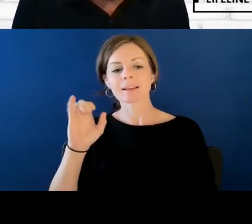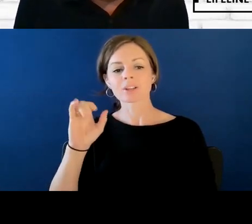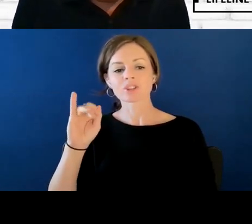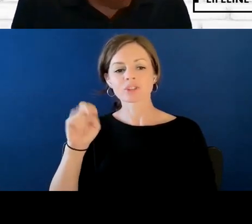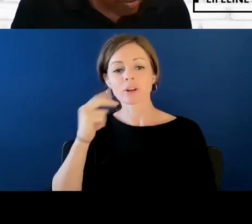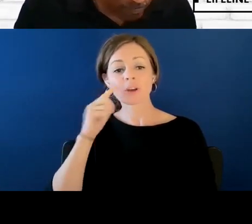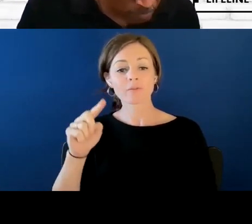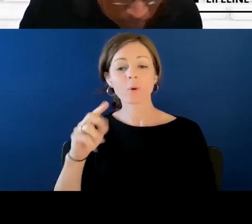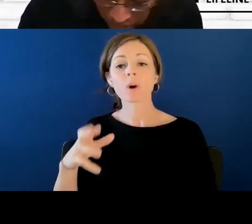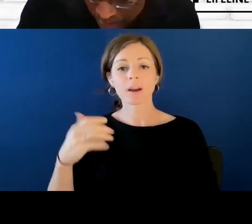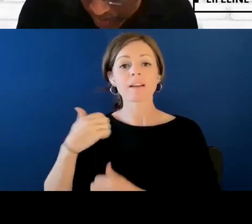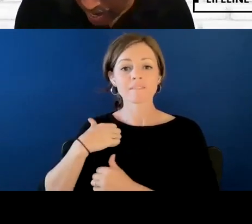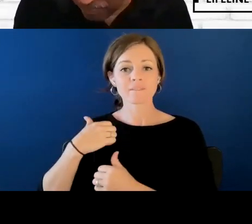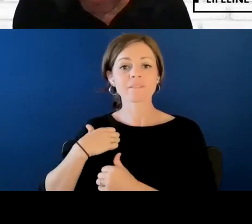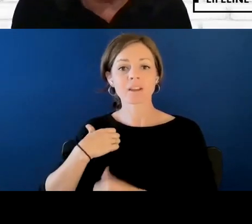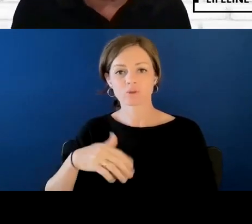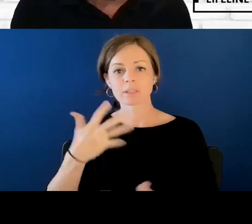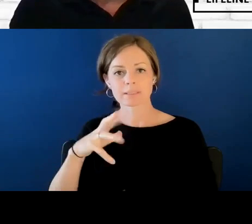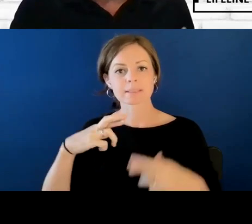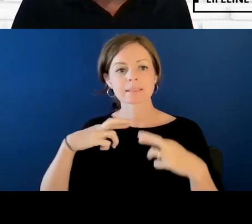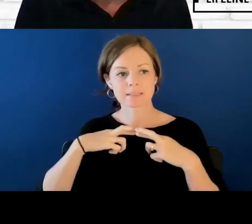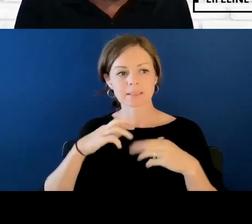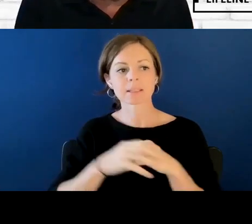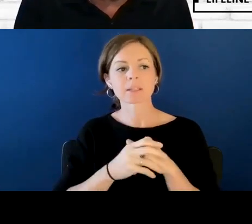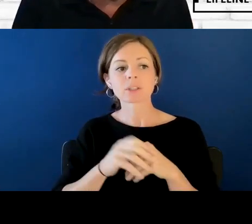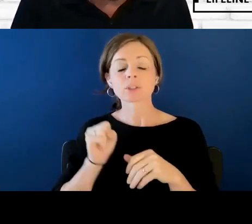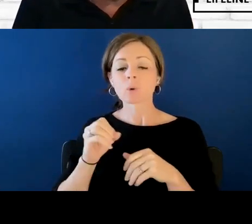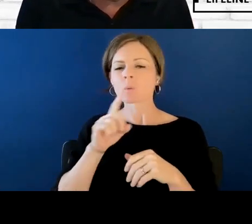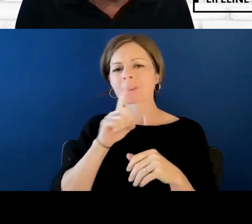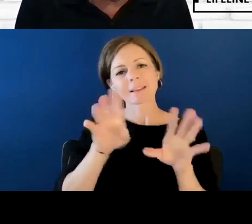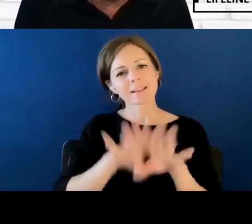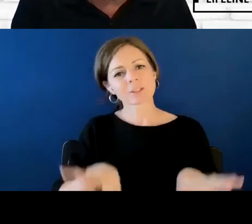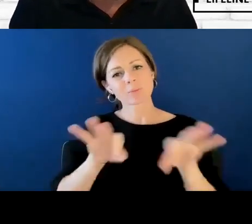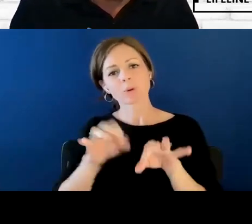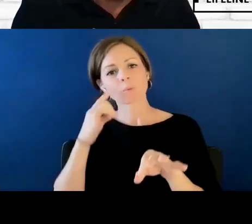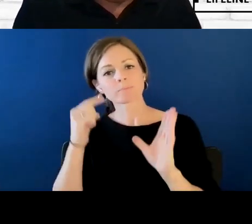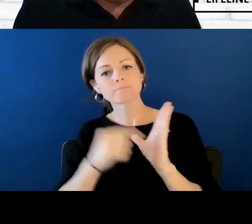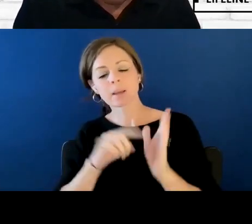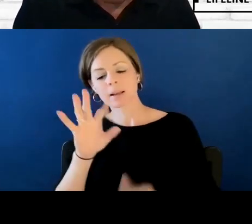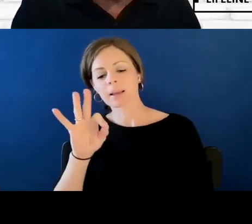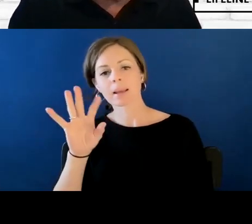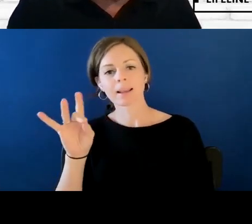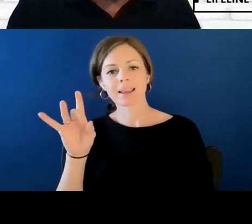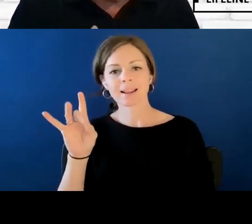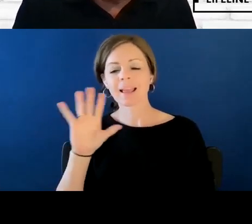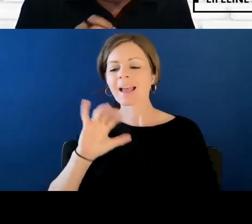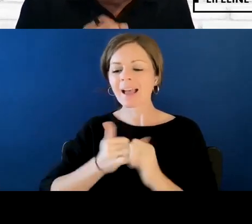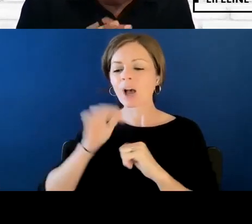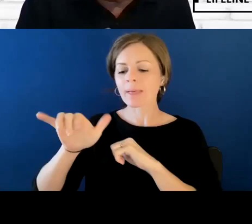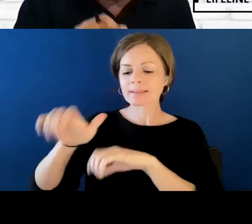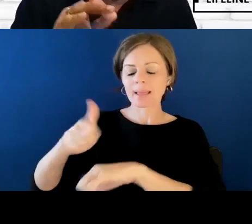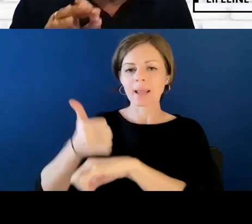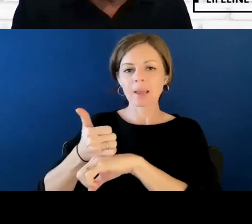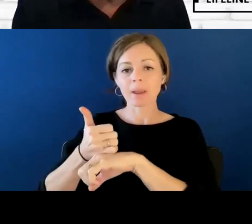particularly of importance because when we look at how our 988 line is set up and how there is a